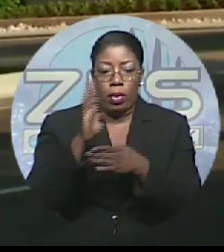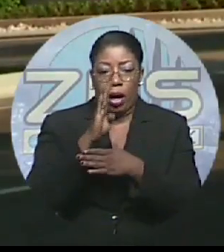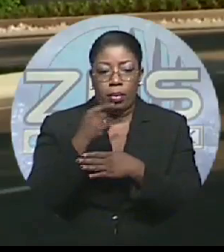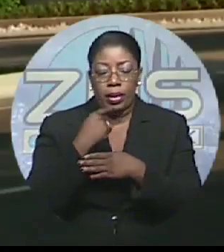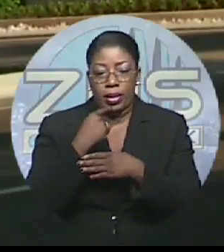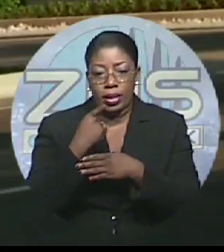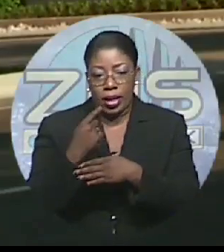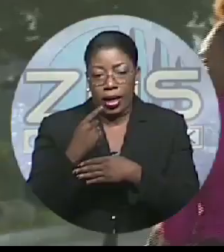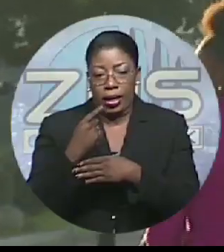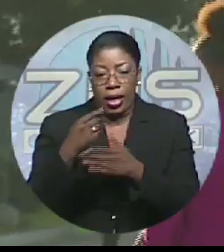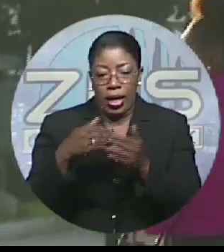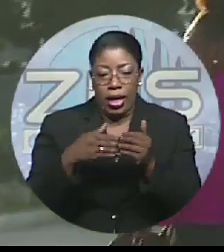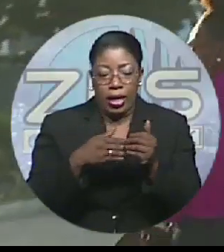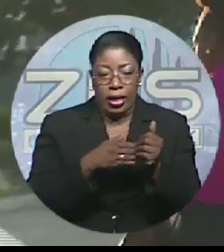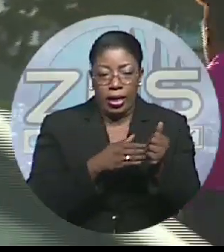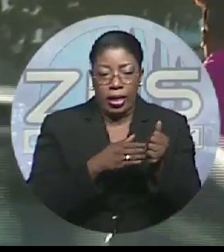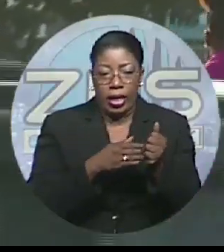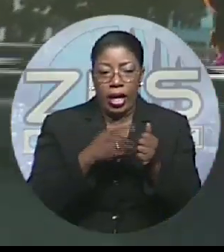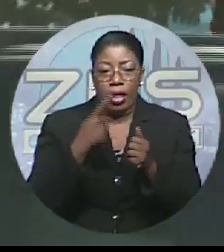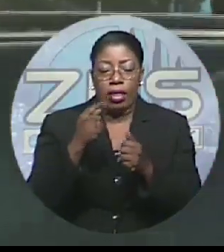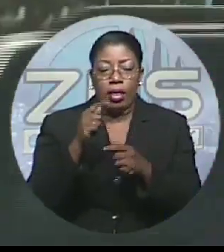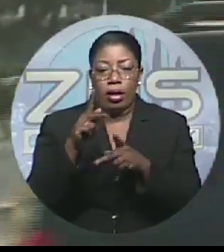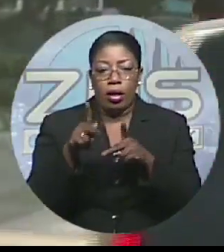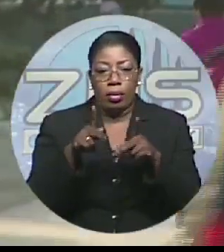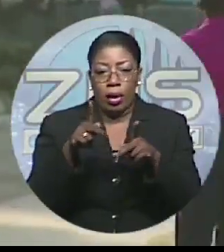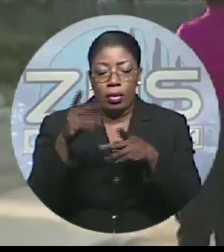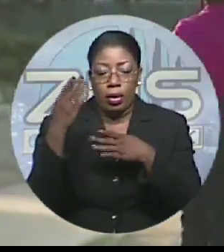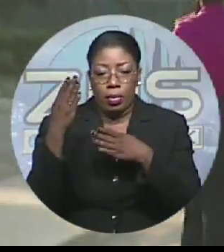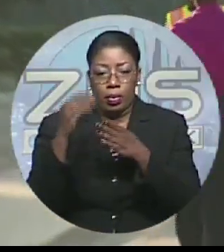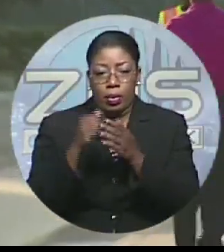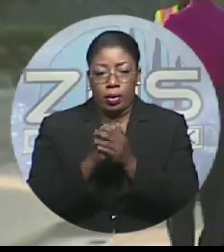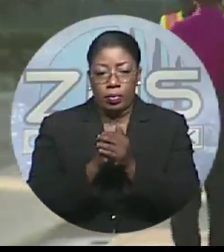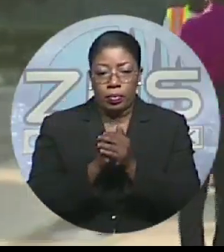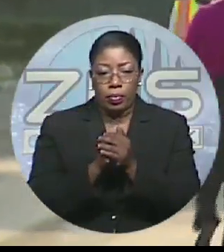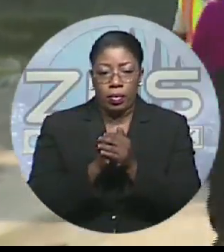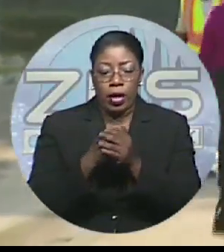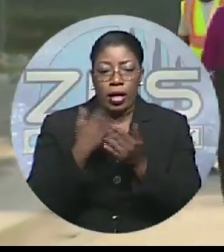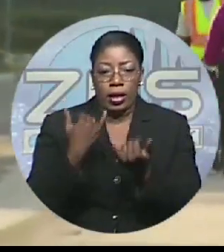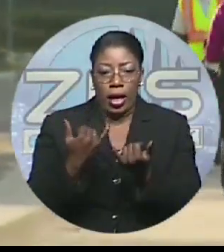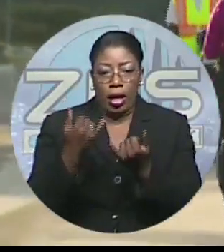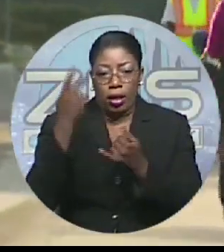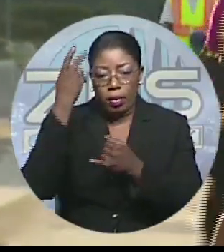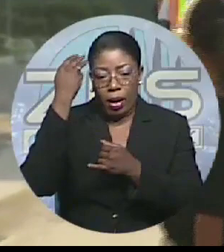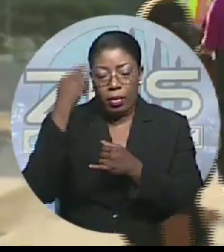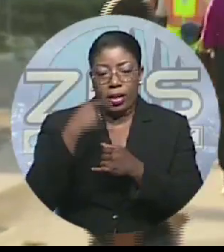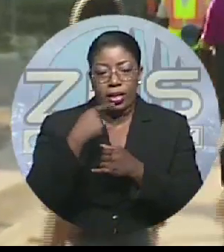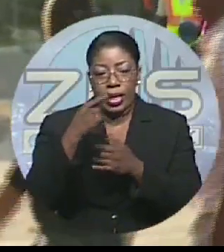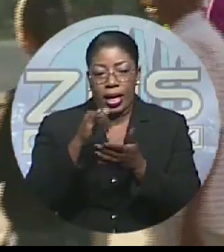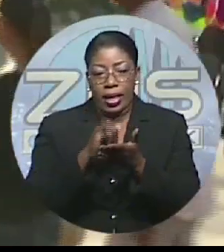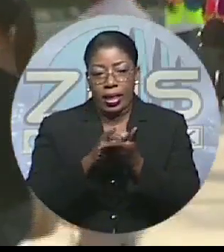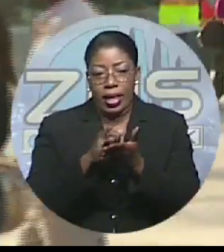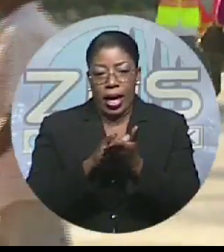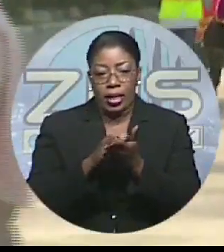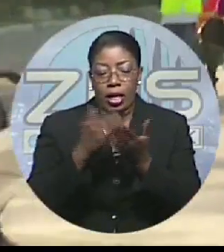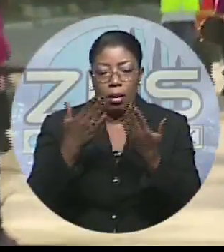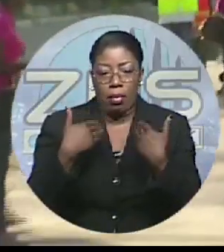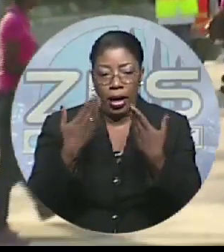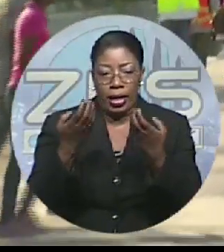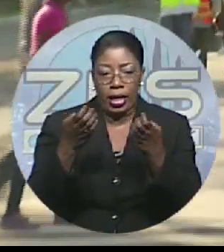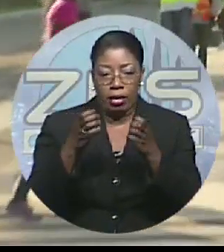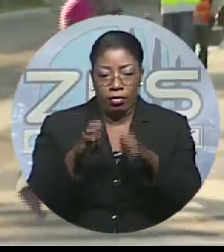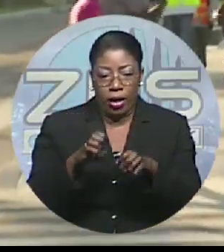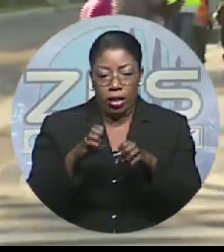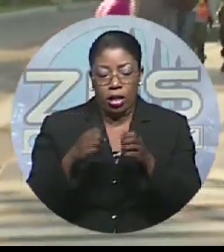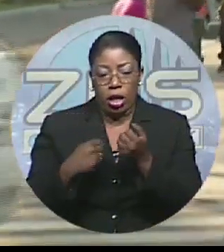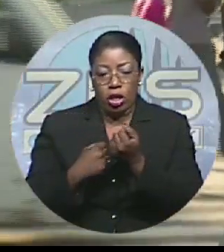the Bahamian people in his national address last night. In fact, he said, quote, my version of events as related in my address is